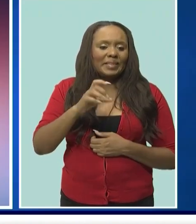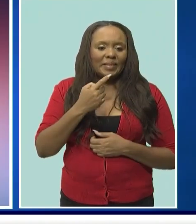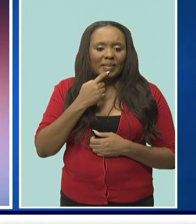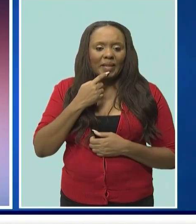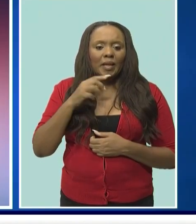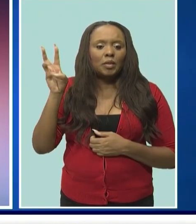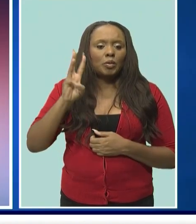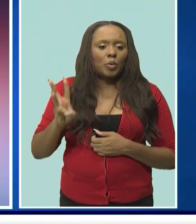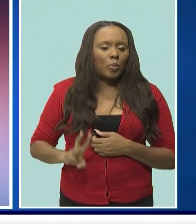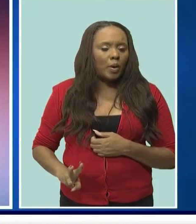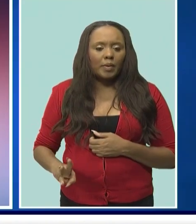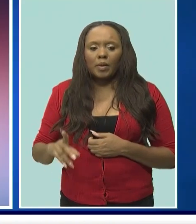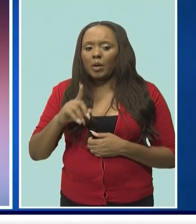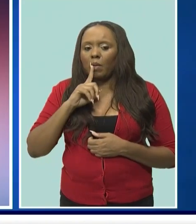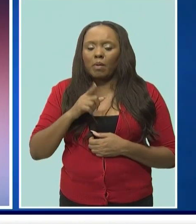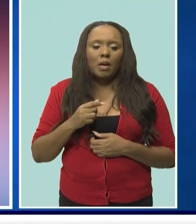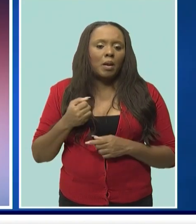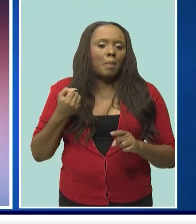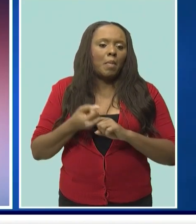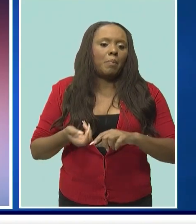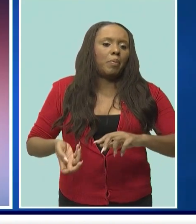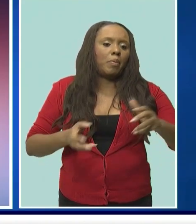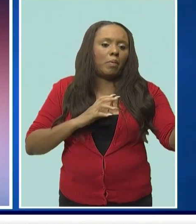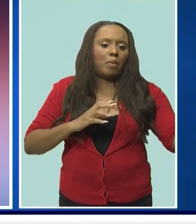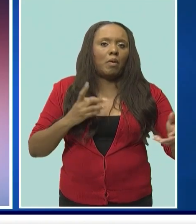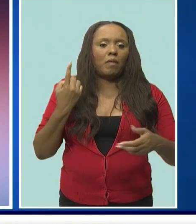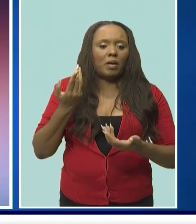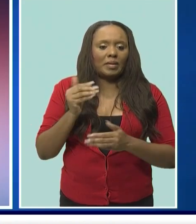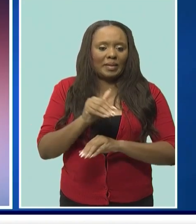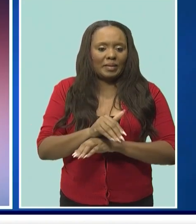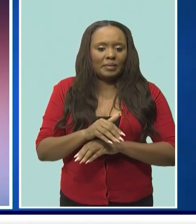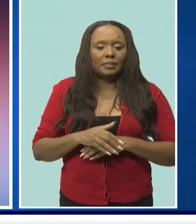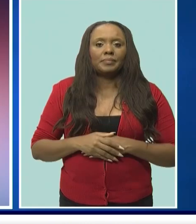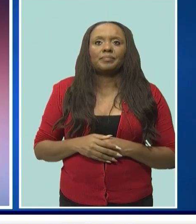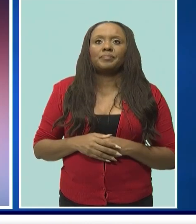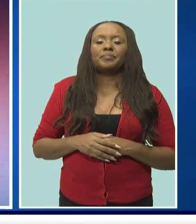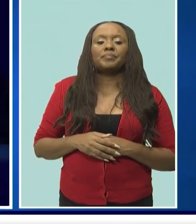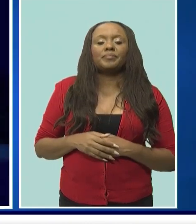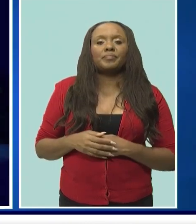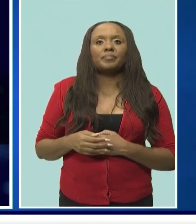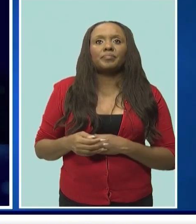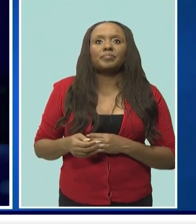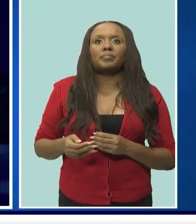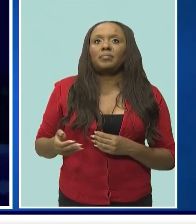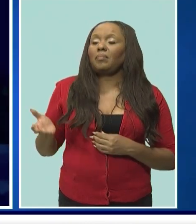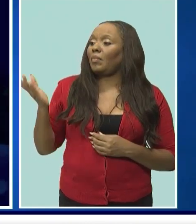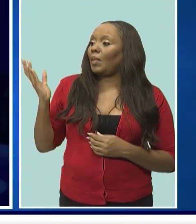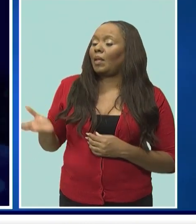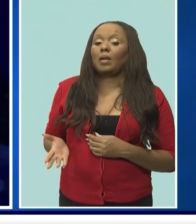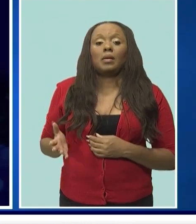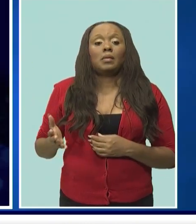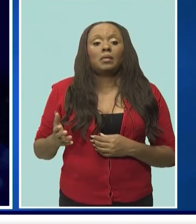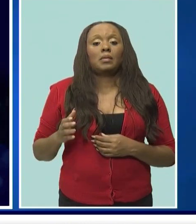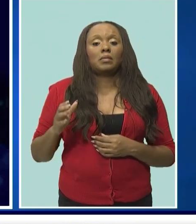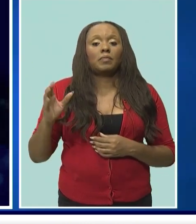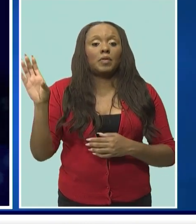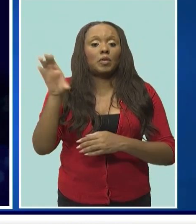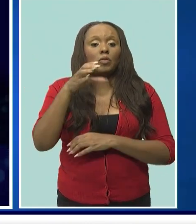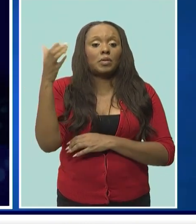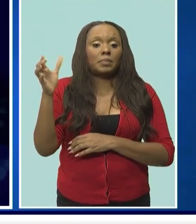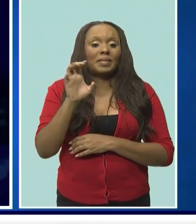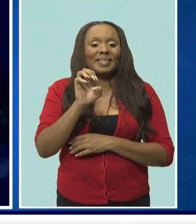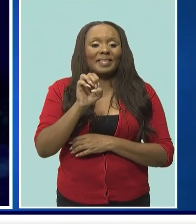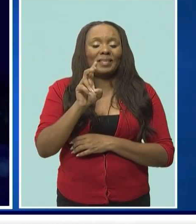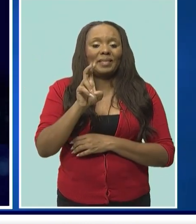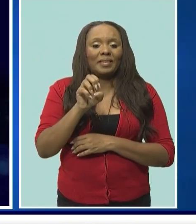the final nail in the coffin for Enchanté. From as early as Christmas Eve, the area was experiencing